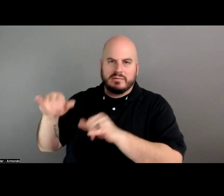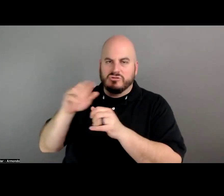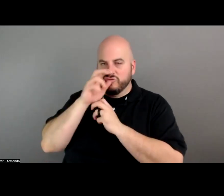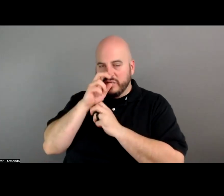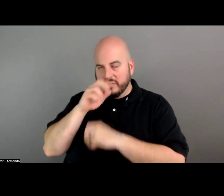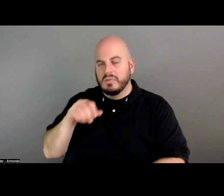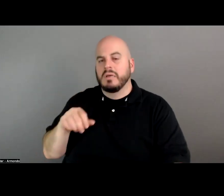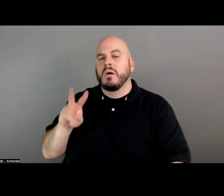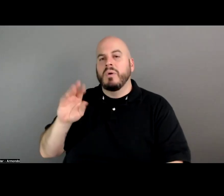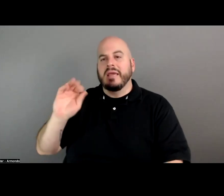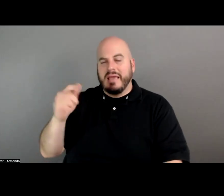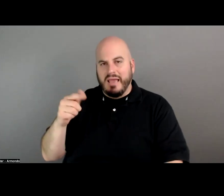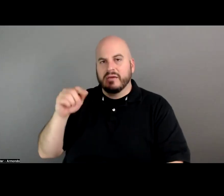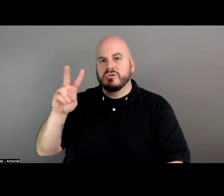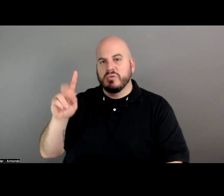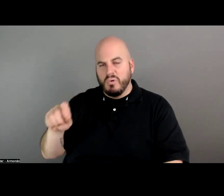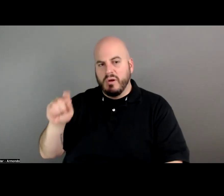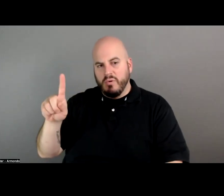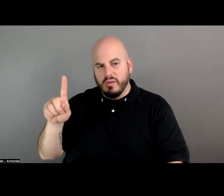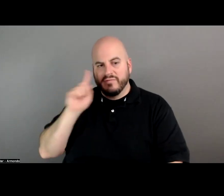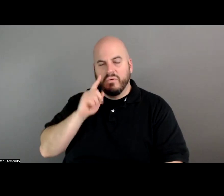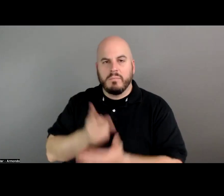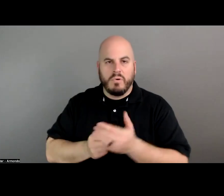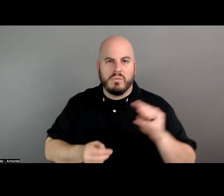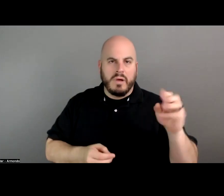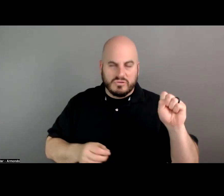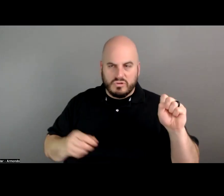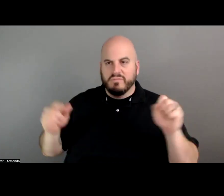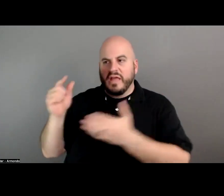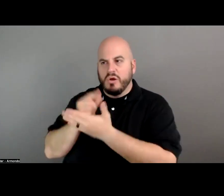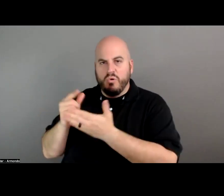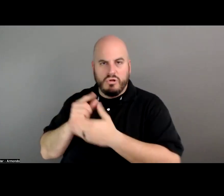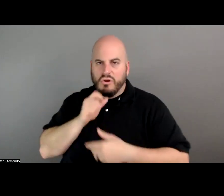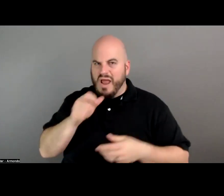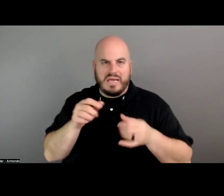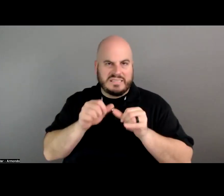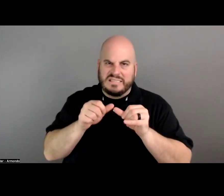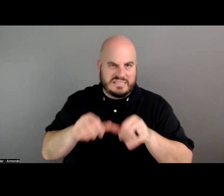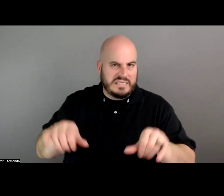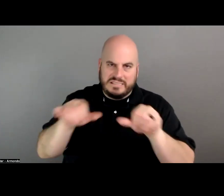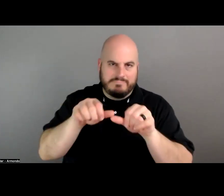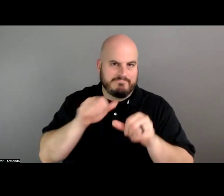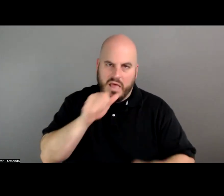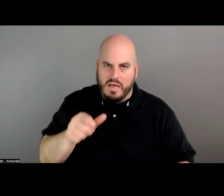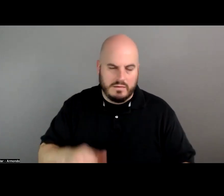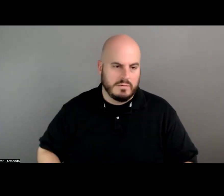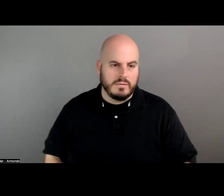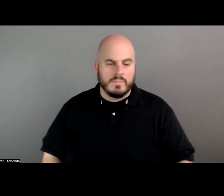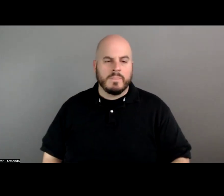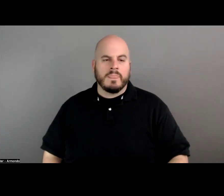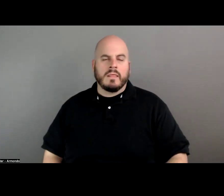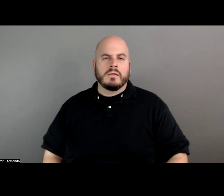AA conformance for both Microsoft and Google is inconsistent on a lot of this. So that's a big pressure point unto